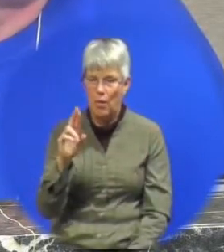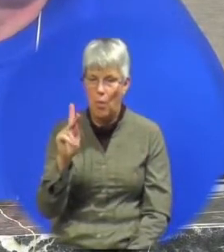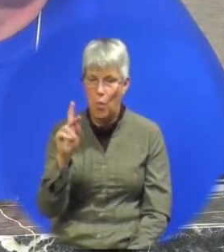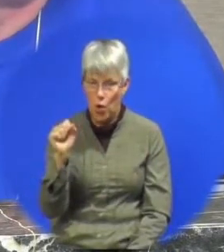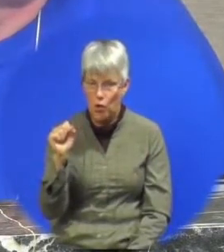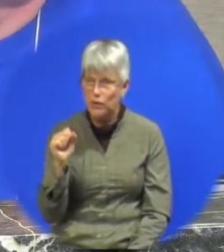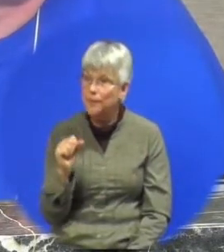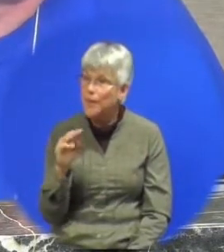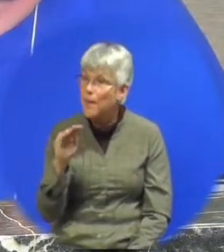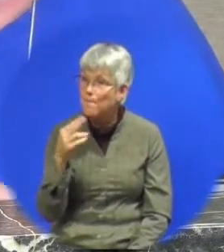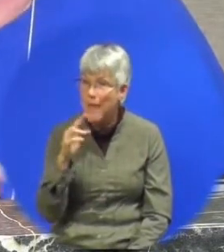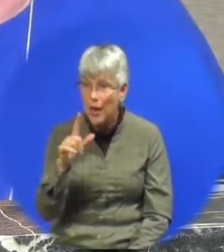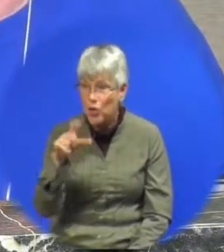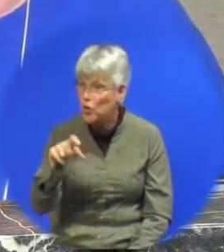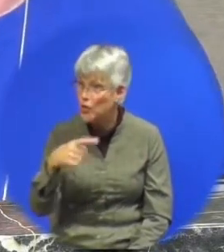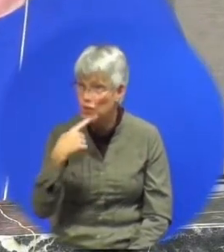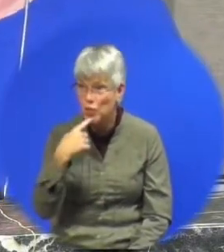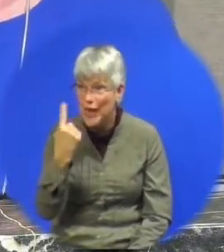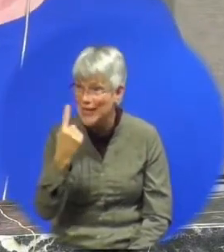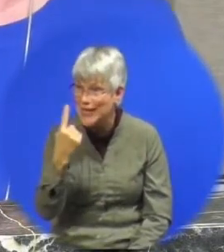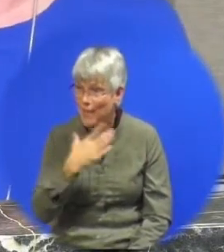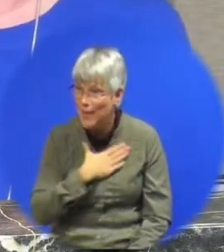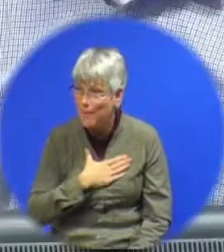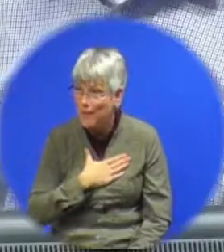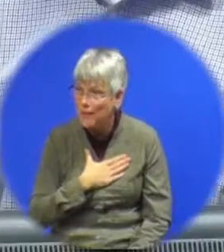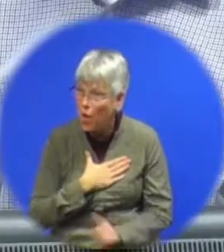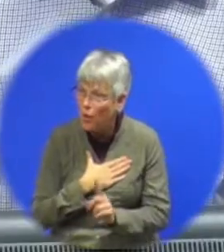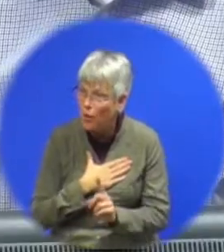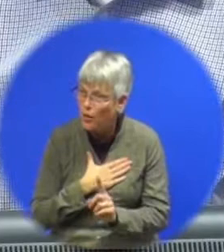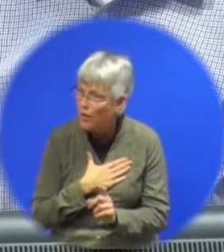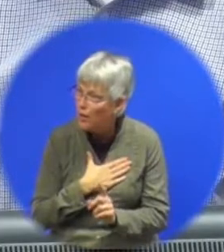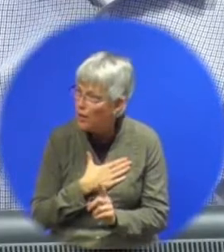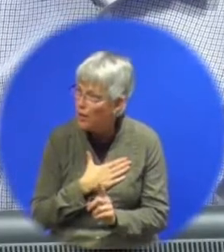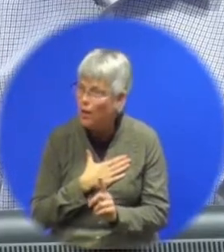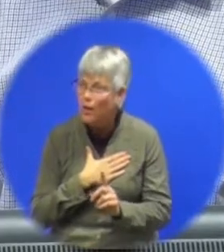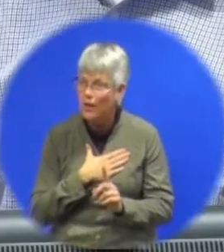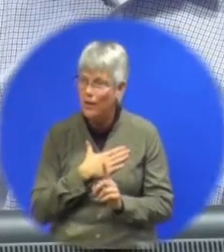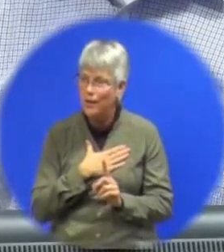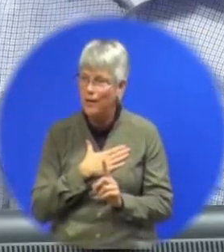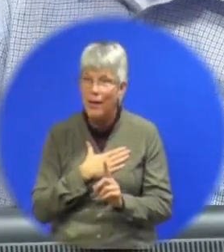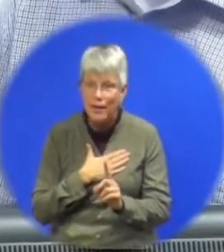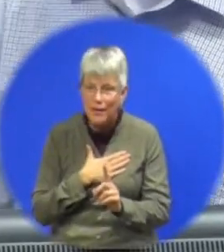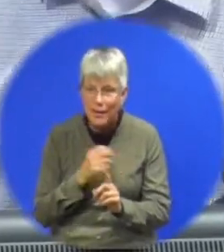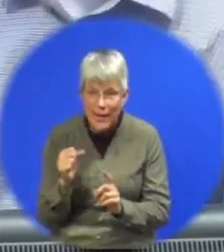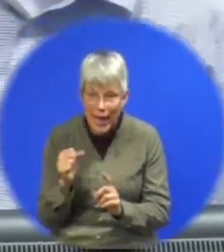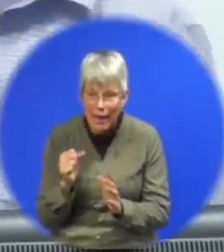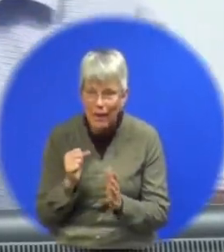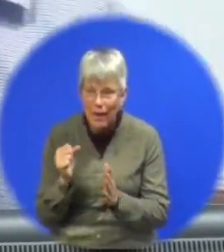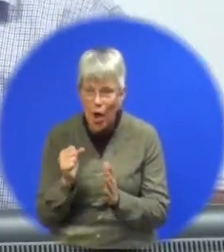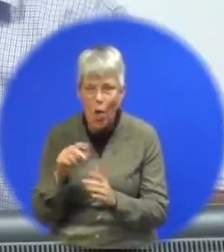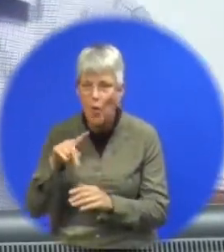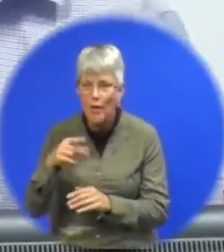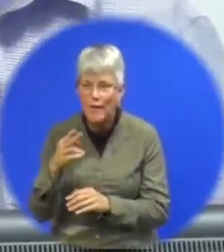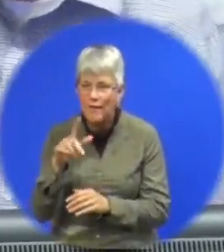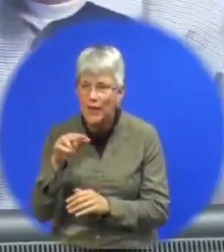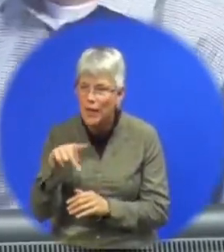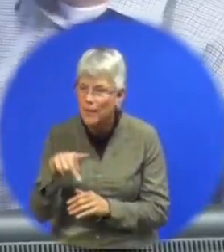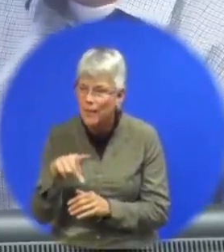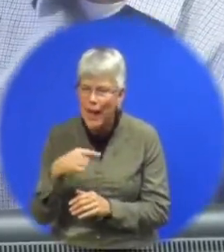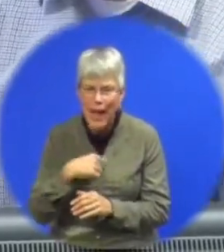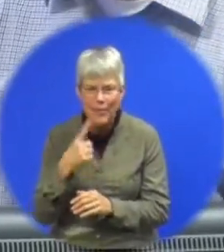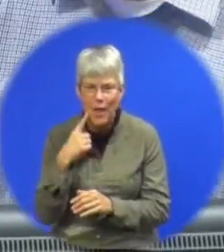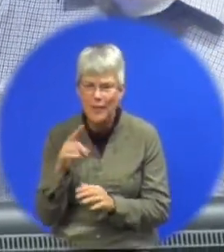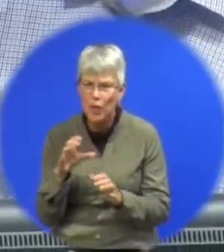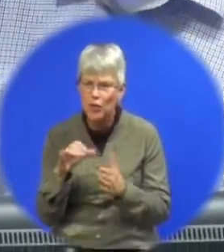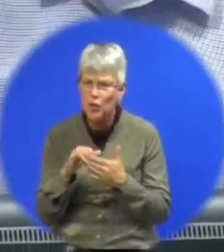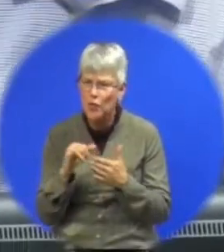Michael, would you like to say something, please? And wait a minute, Let's get him on the camera. We're gonna give him, yeah, Philip's working on it. I thought they were gonna do that